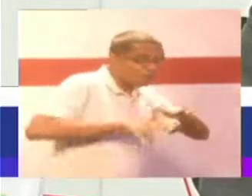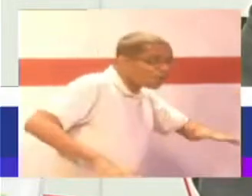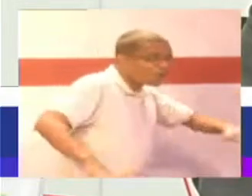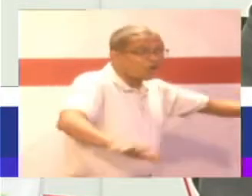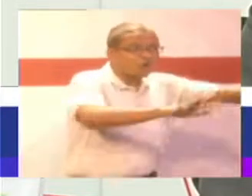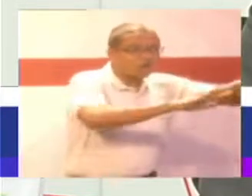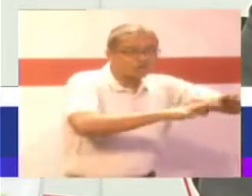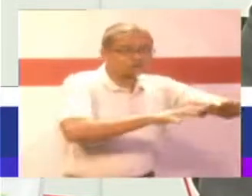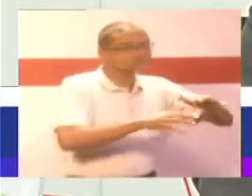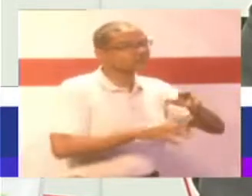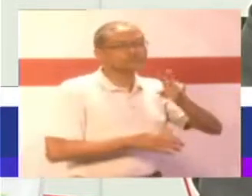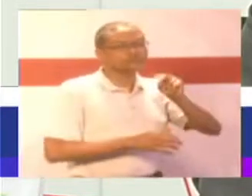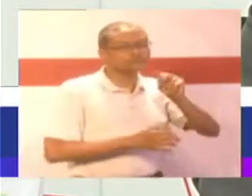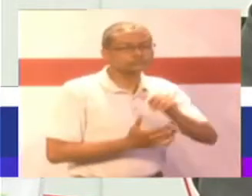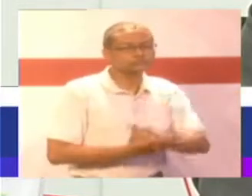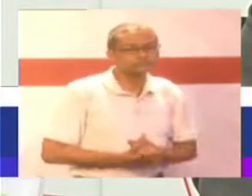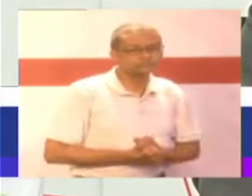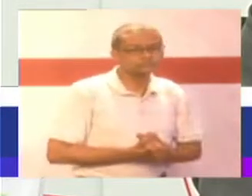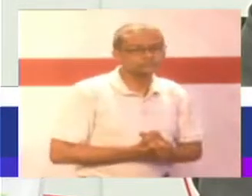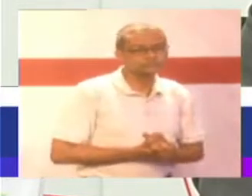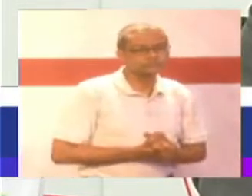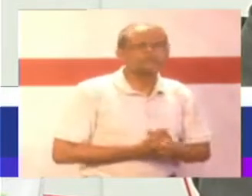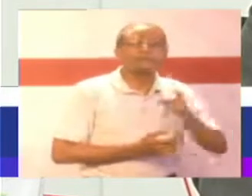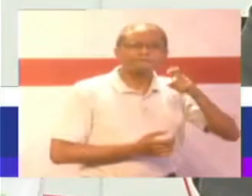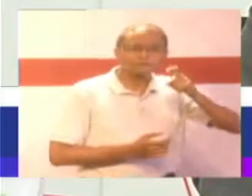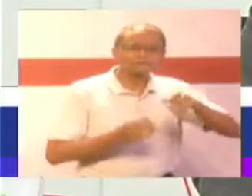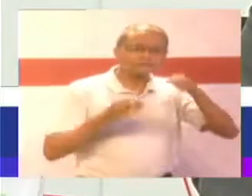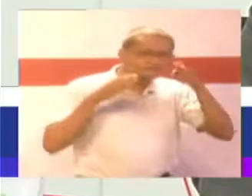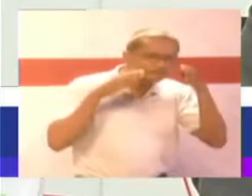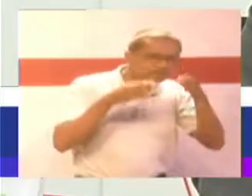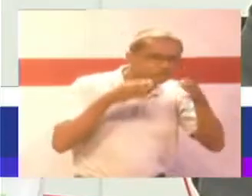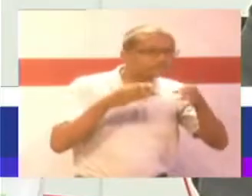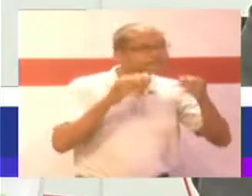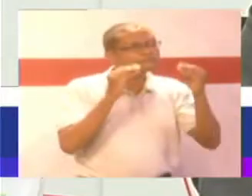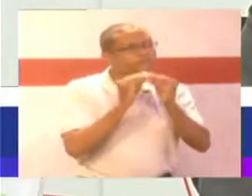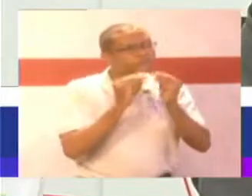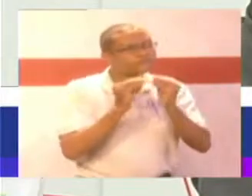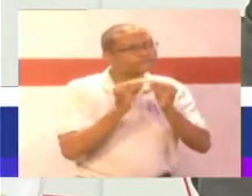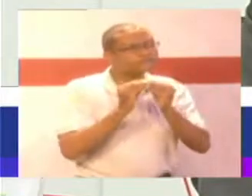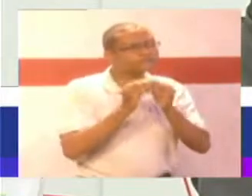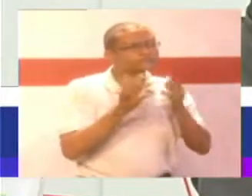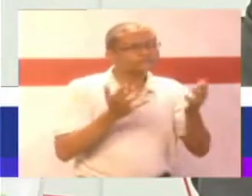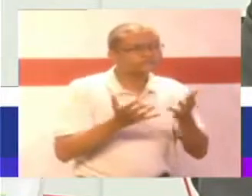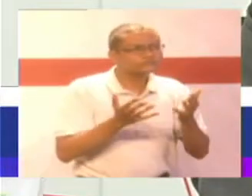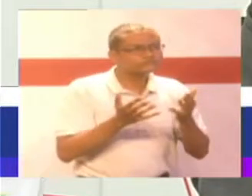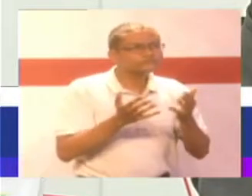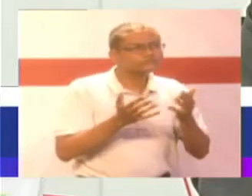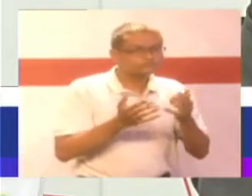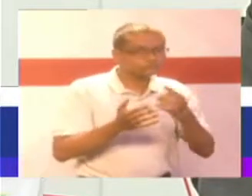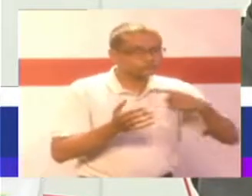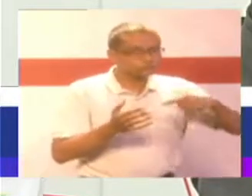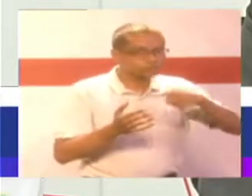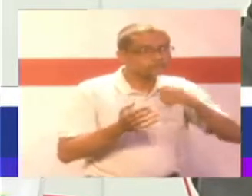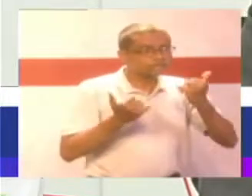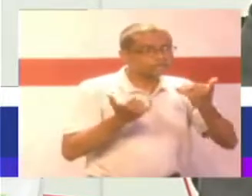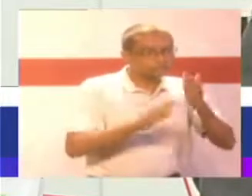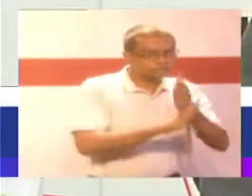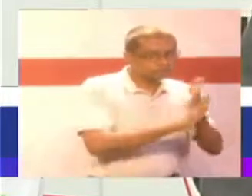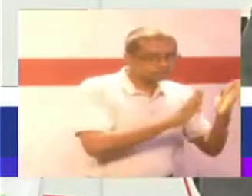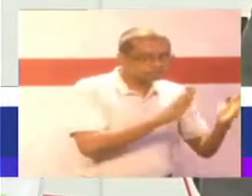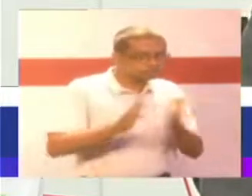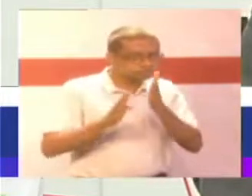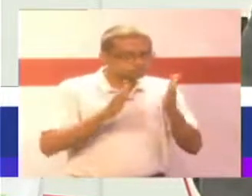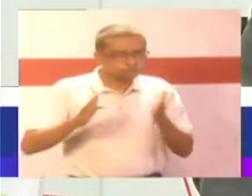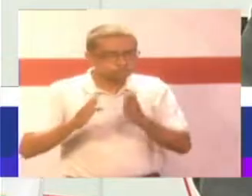been captured and sequenced. And we need to focus more on the extra measures that we should be taking to